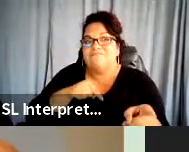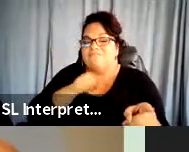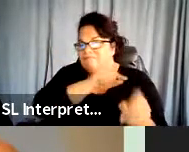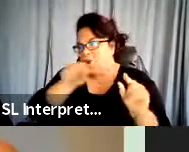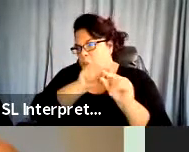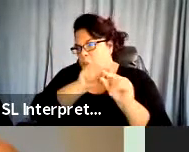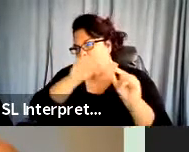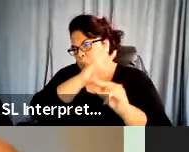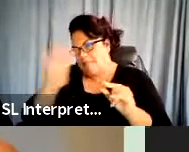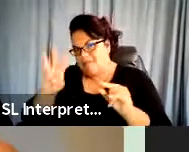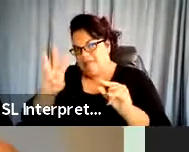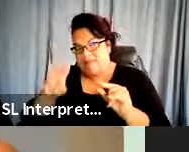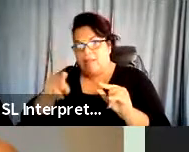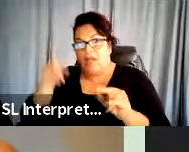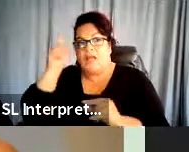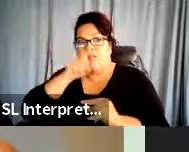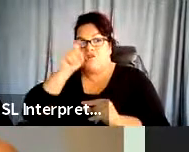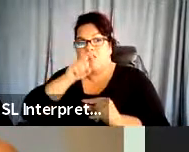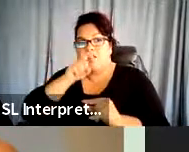JustinComics on Twitter,